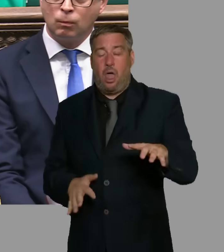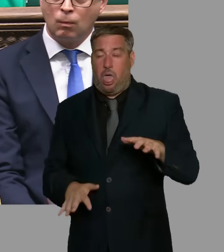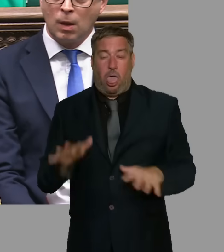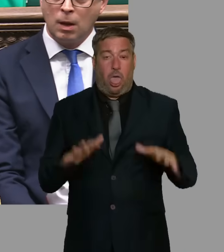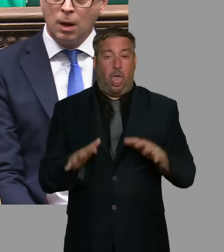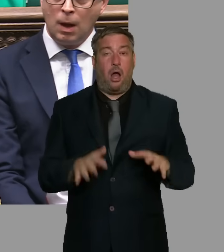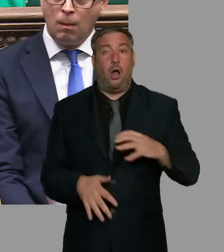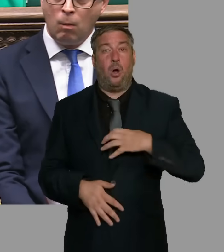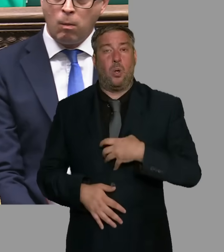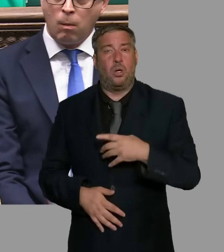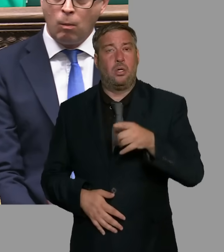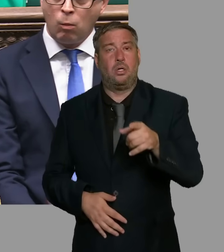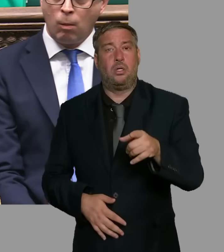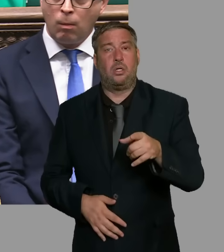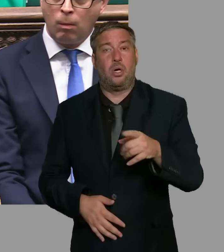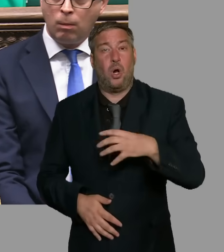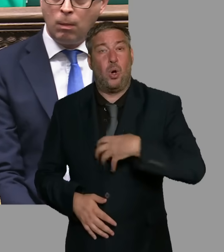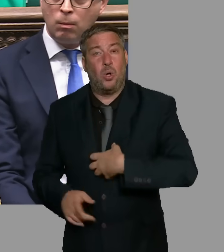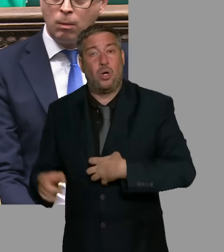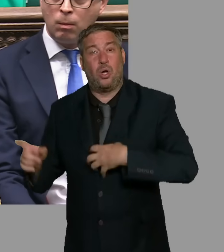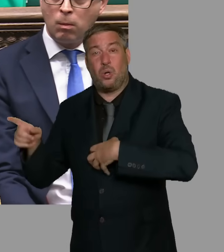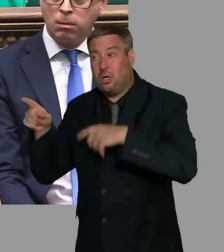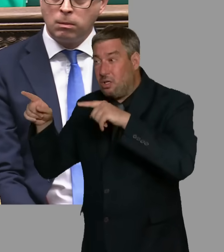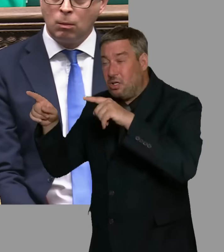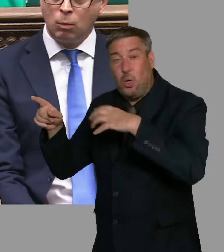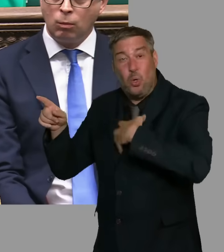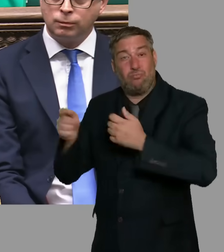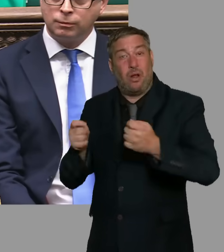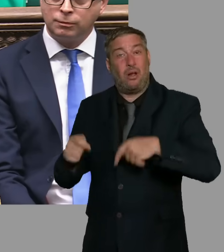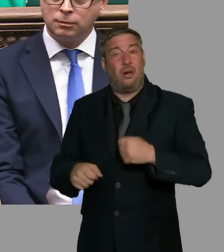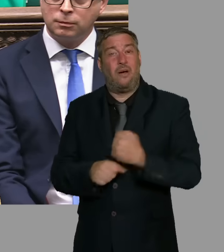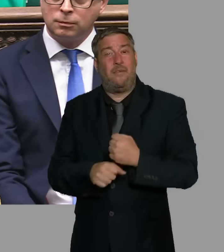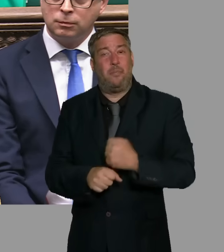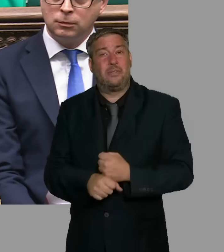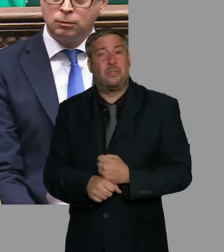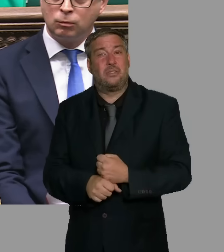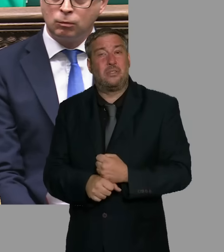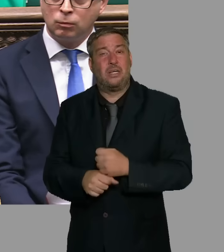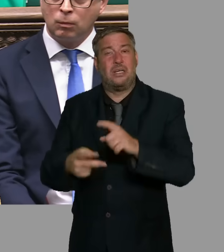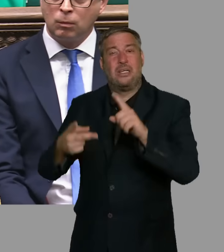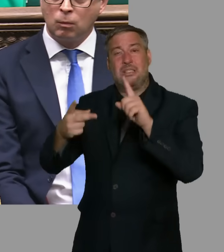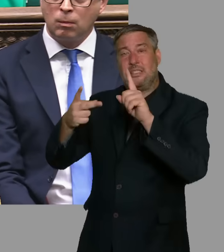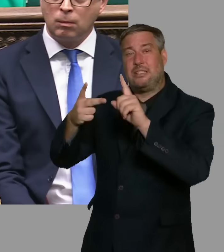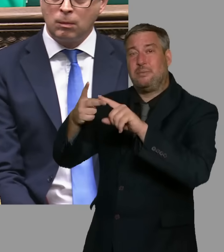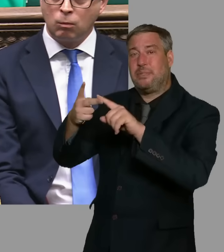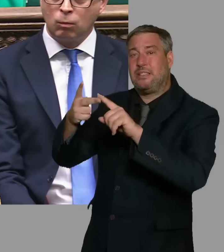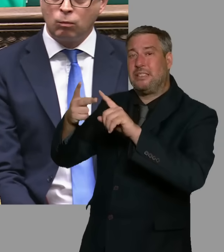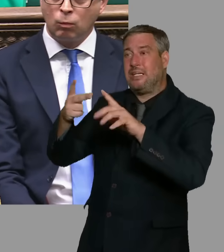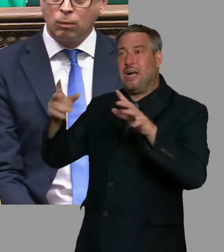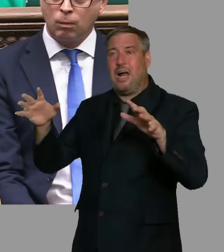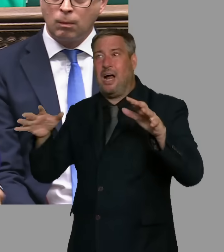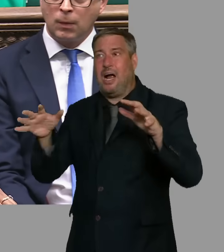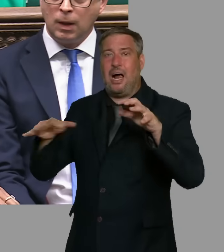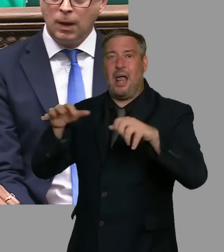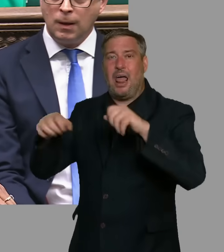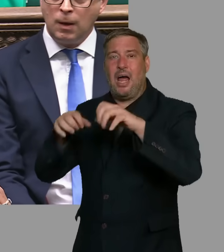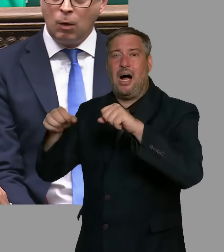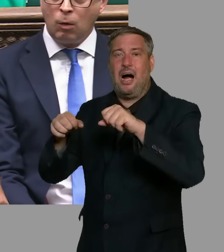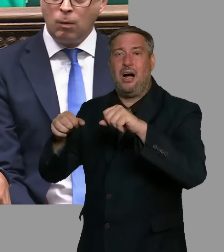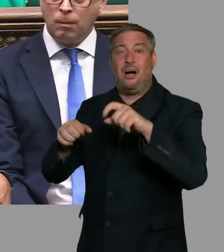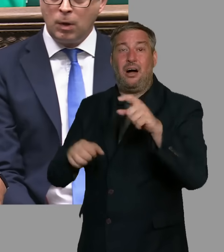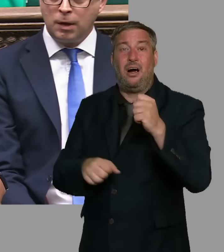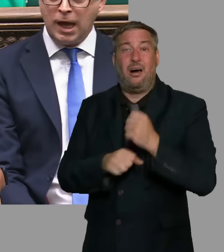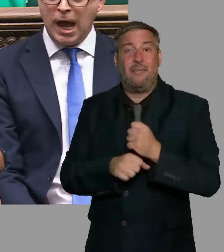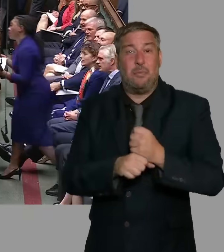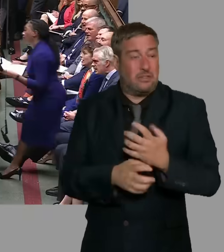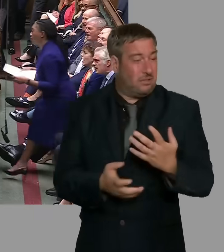more chaos. And the link, Mr. Speaker, isn't the link between all of this his bad decisions, his bad judgment, and his